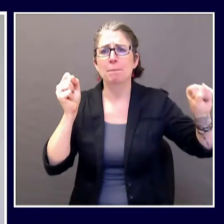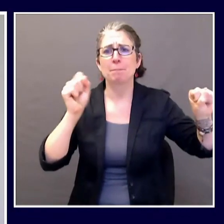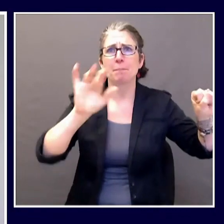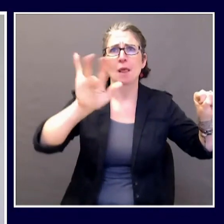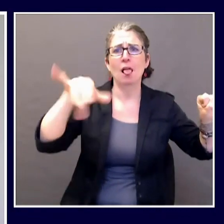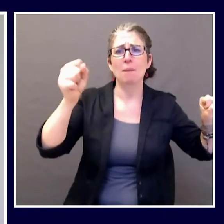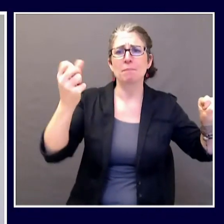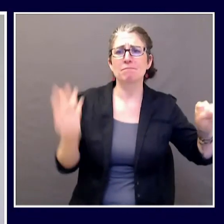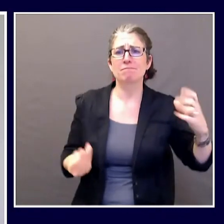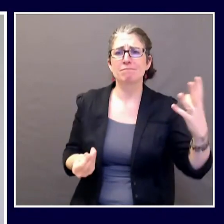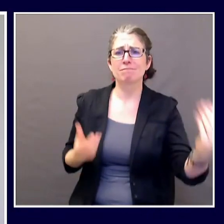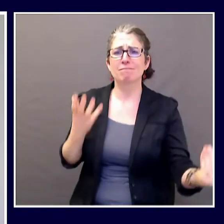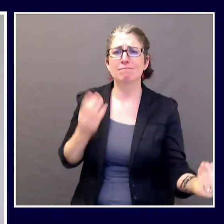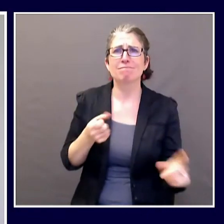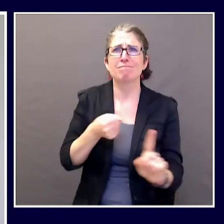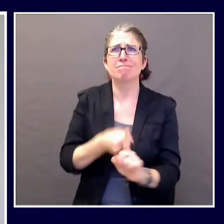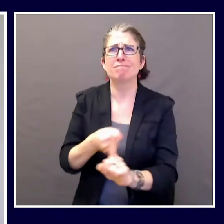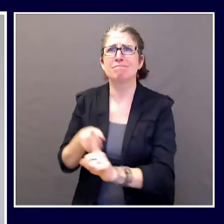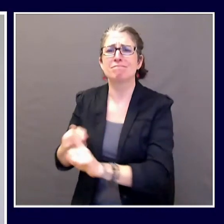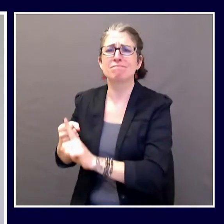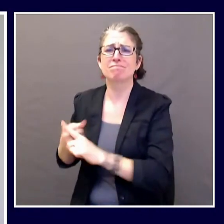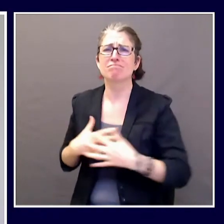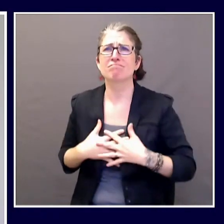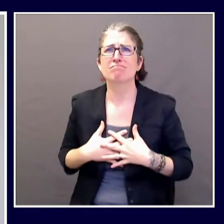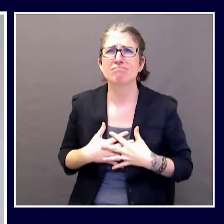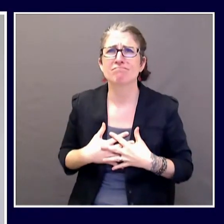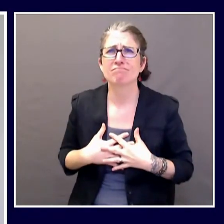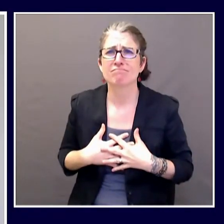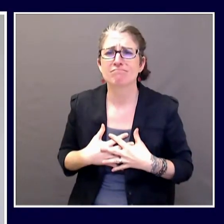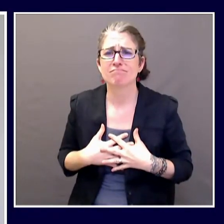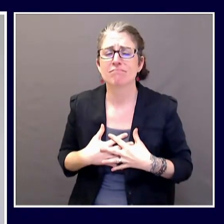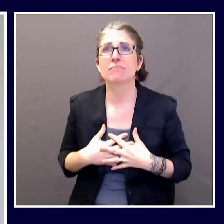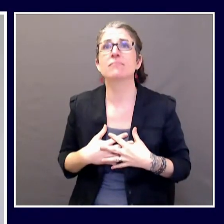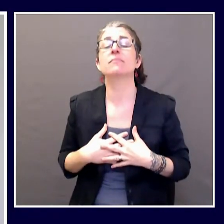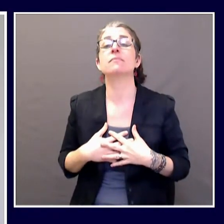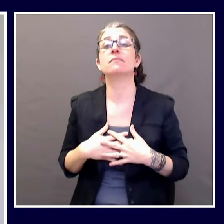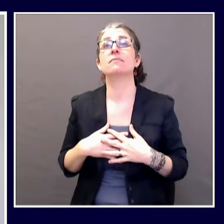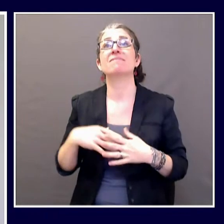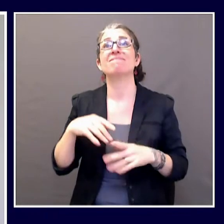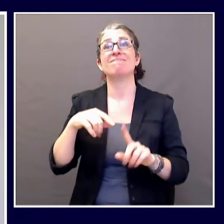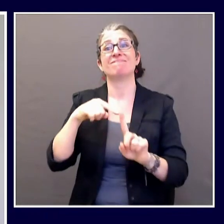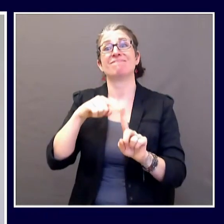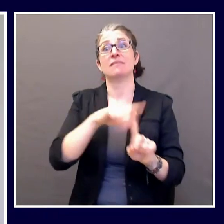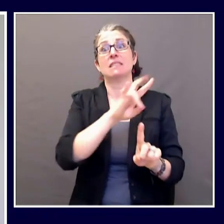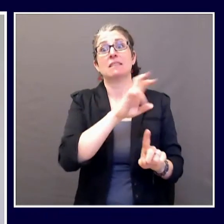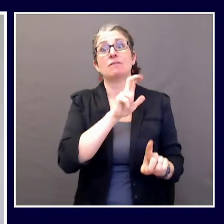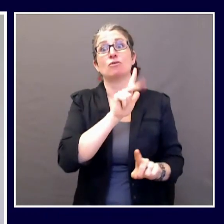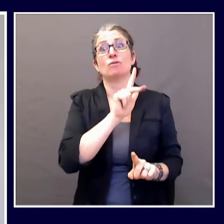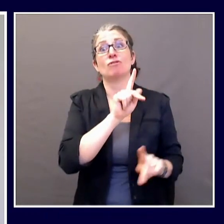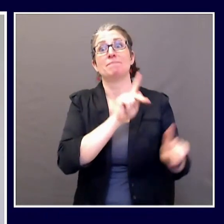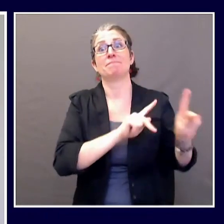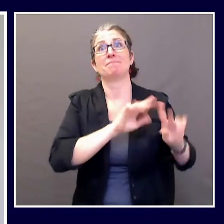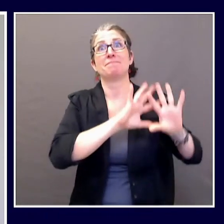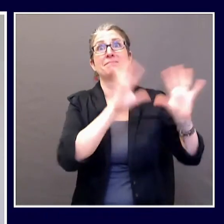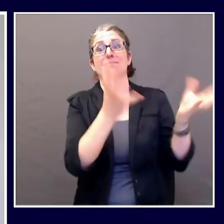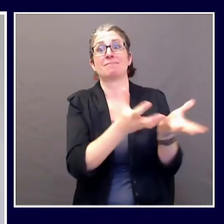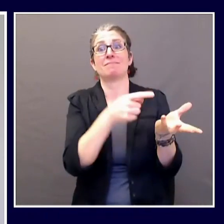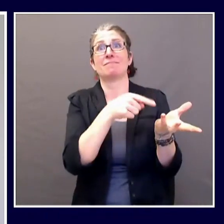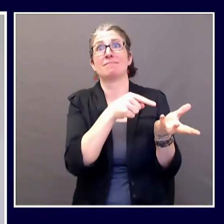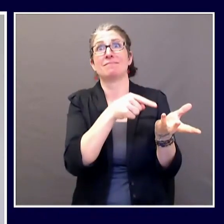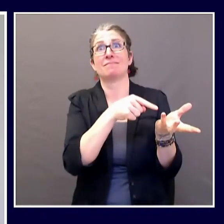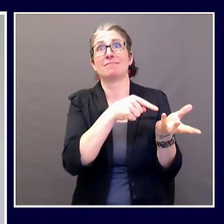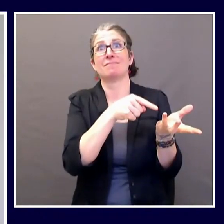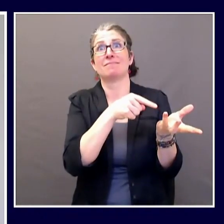Worse yet, what that number doesn't even begin to convey is how the process of